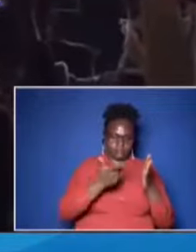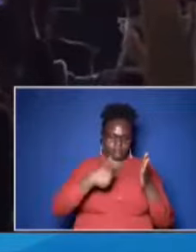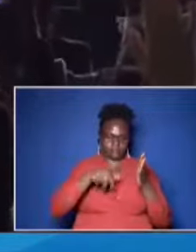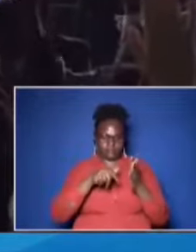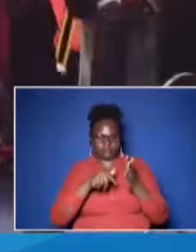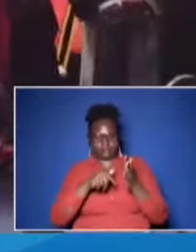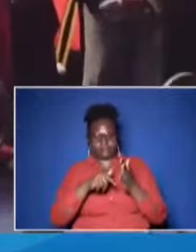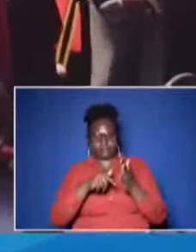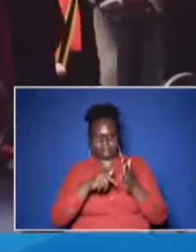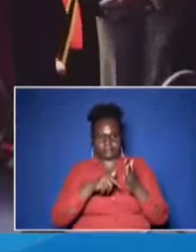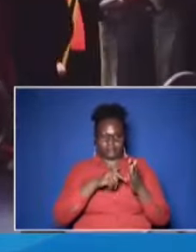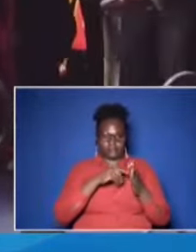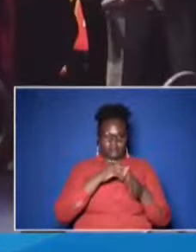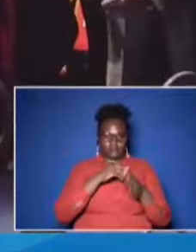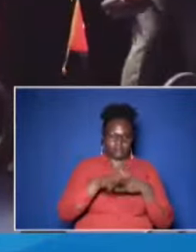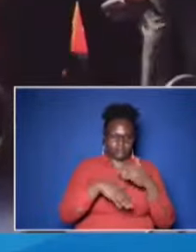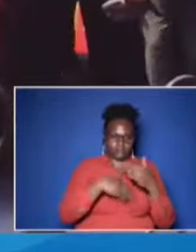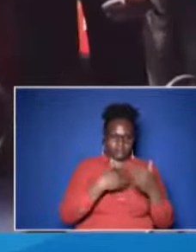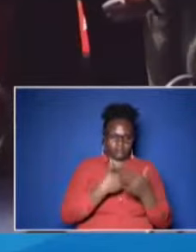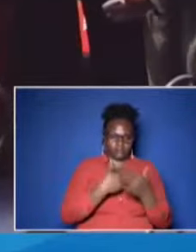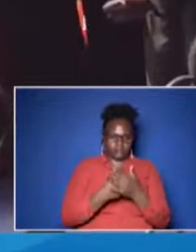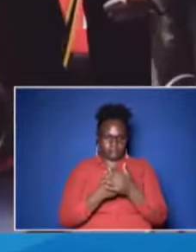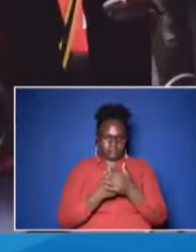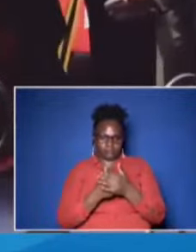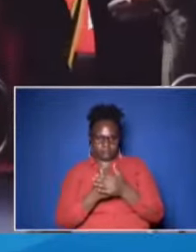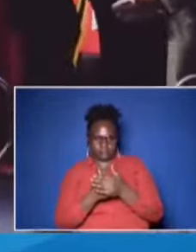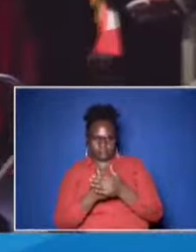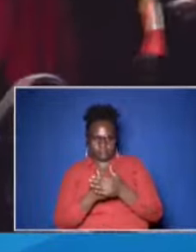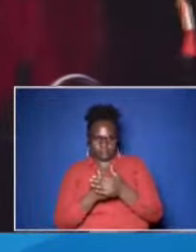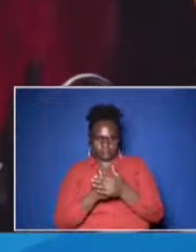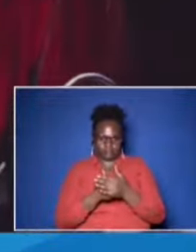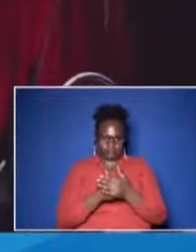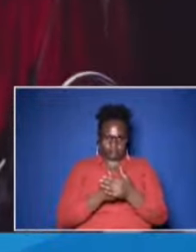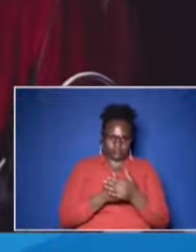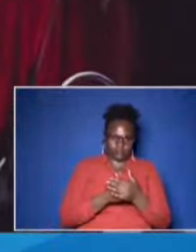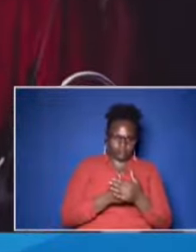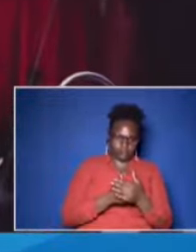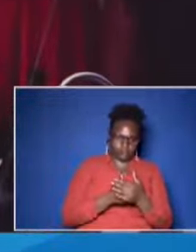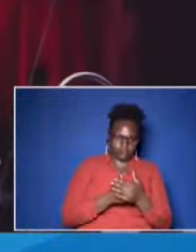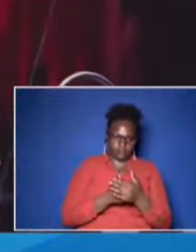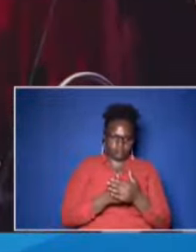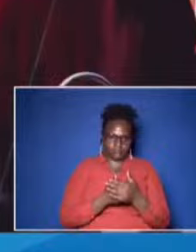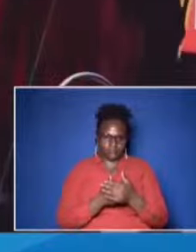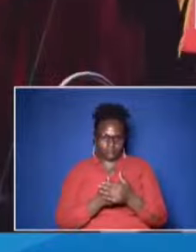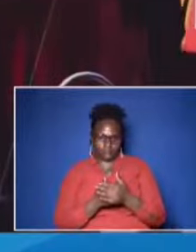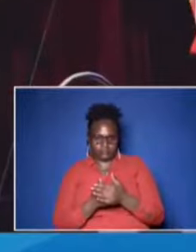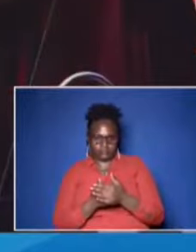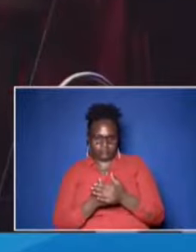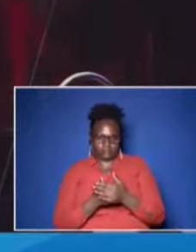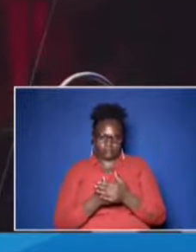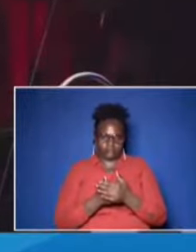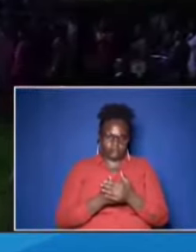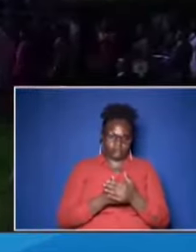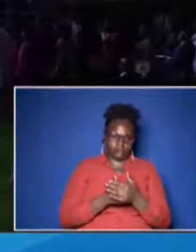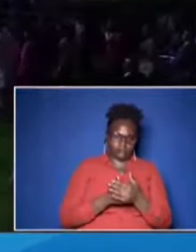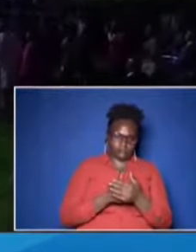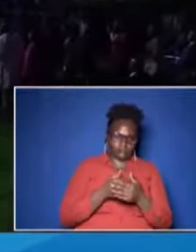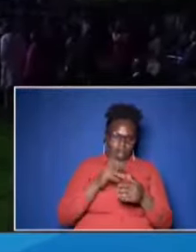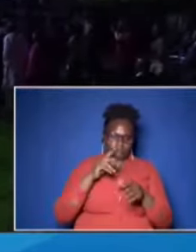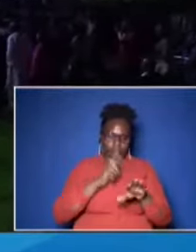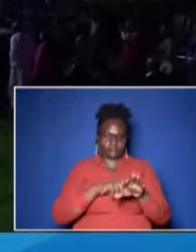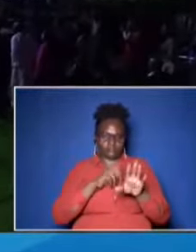us your temple born as living stones where you're